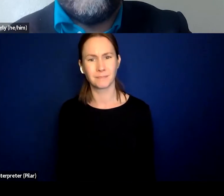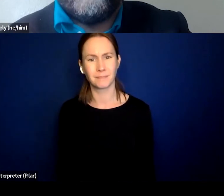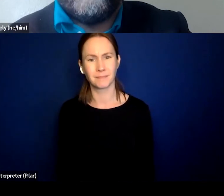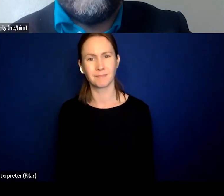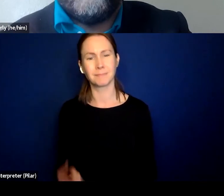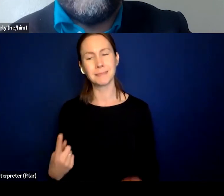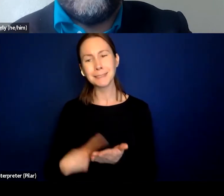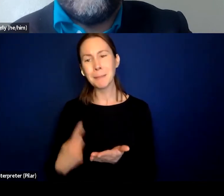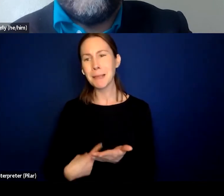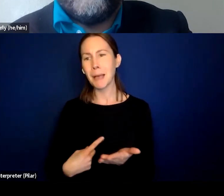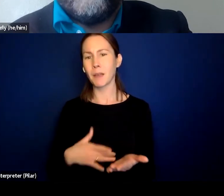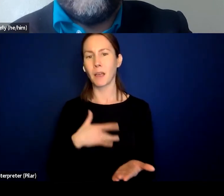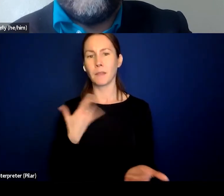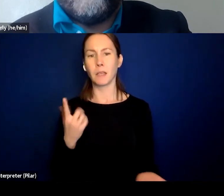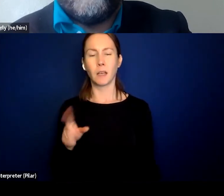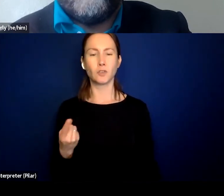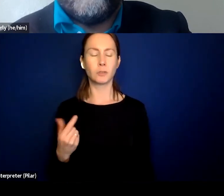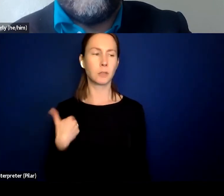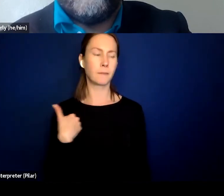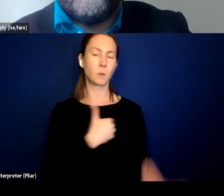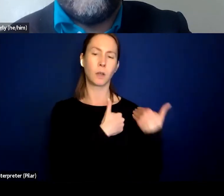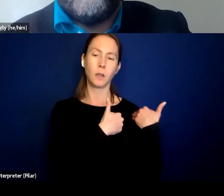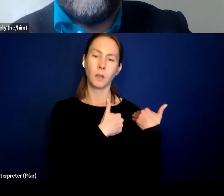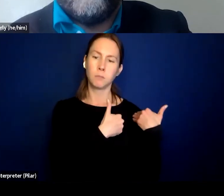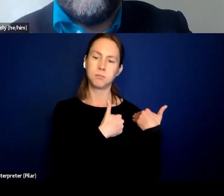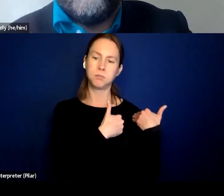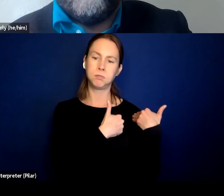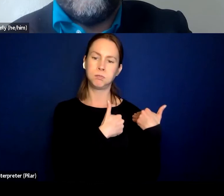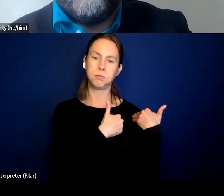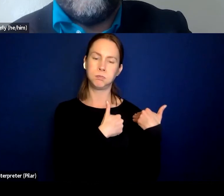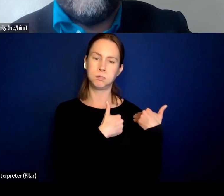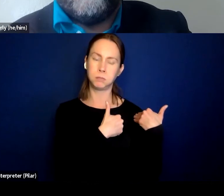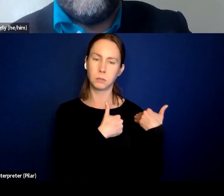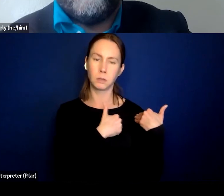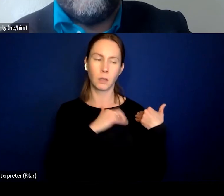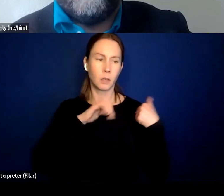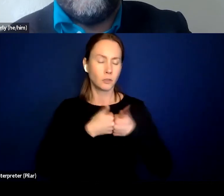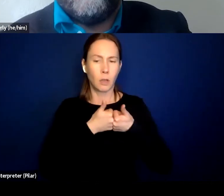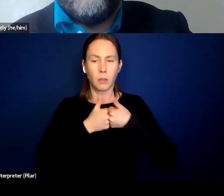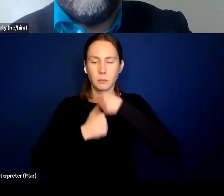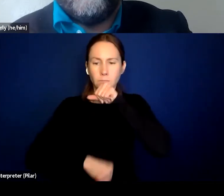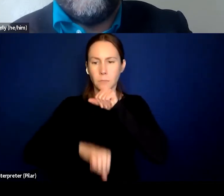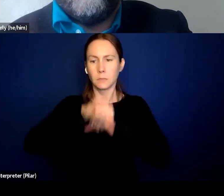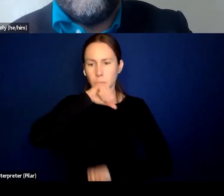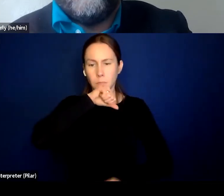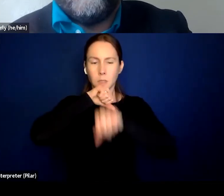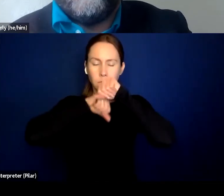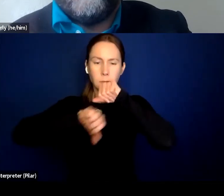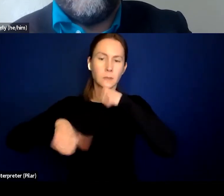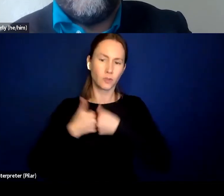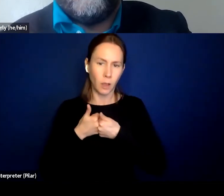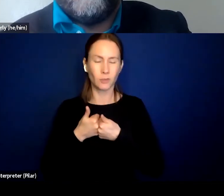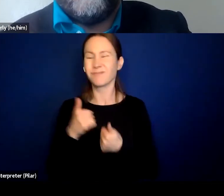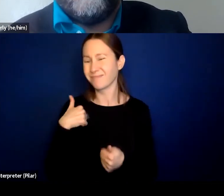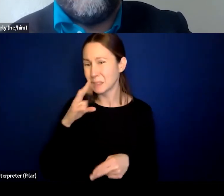just about holding the boulder on that very steep hill, right? Like I mentioned that between